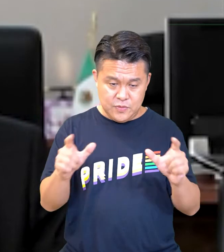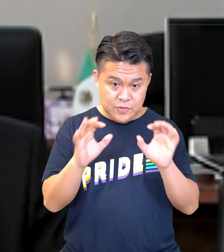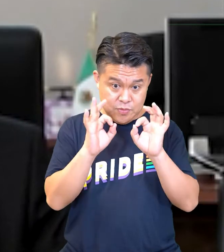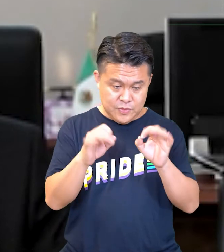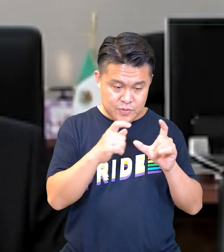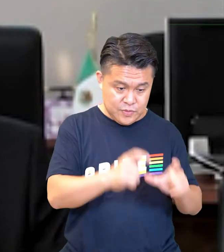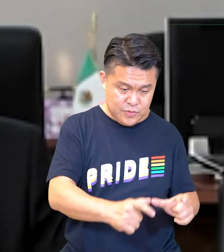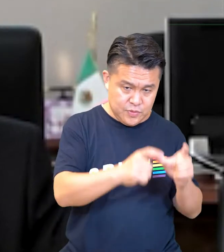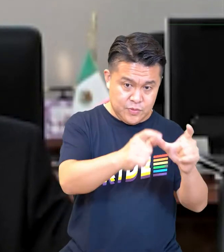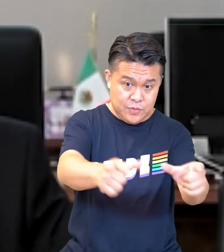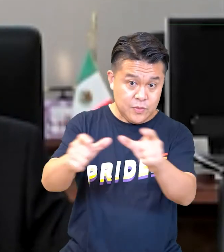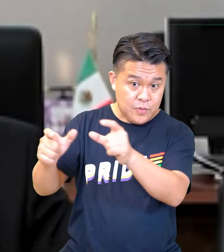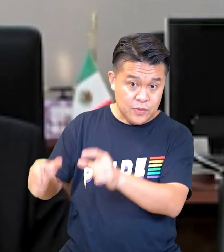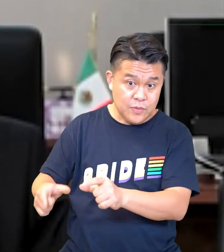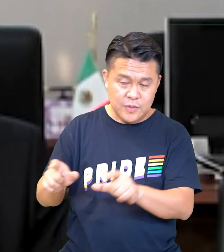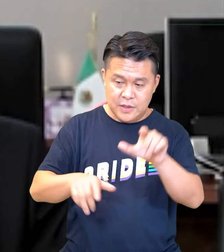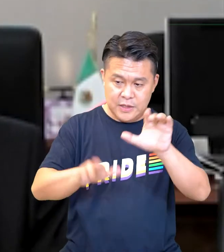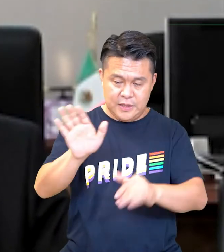has established